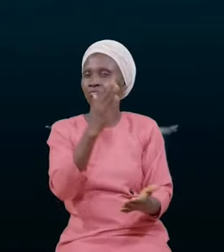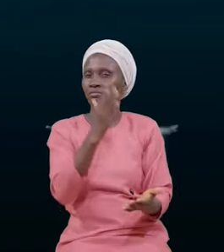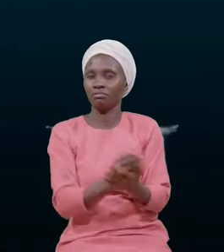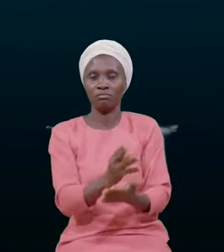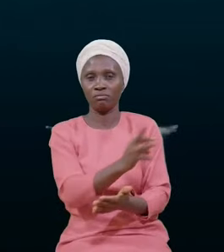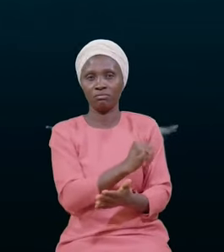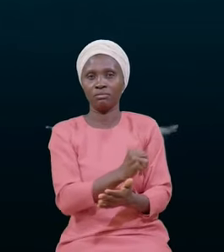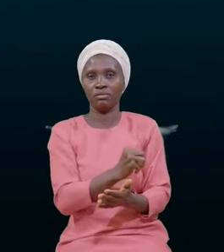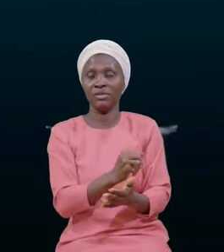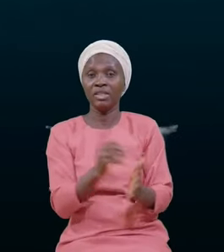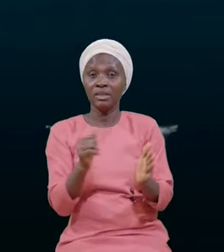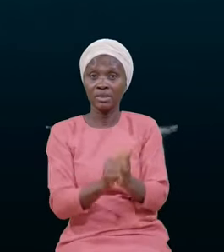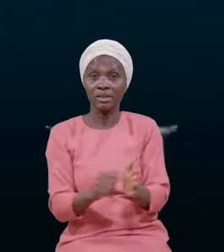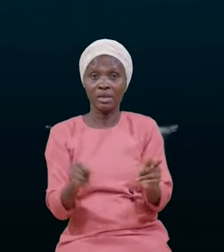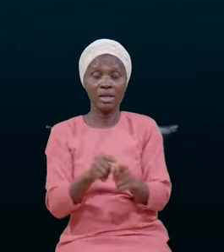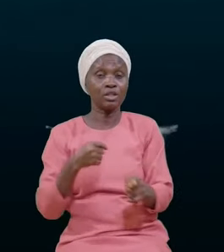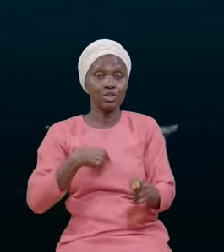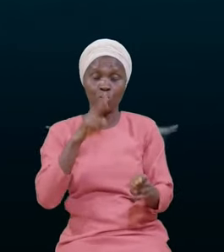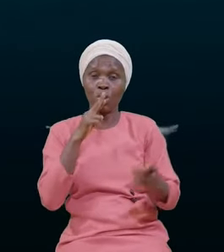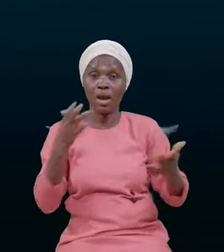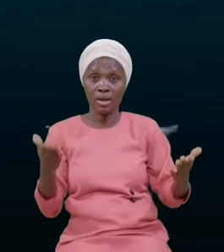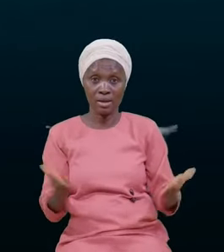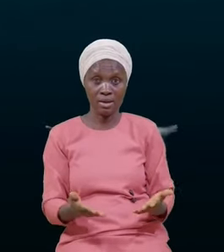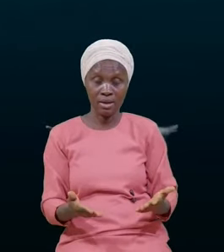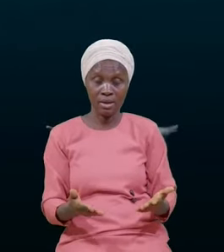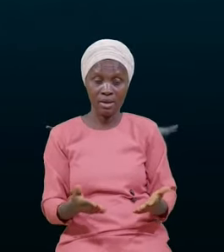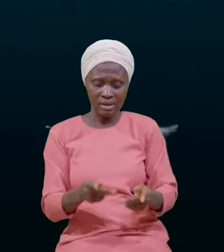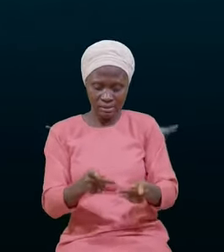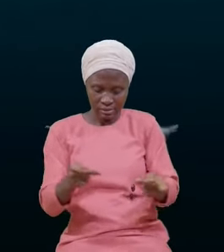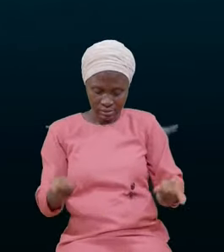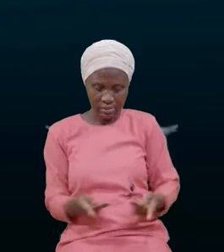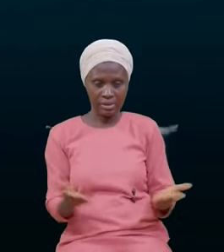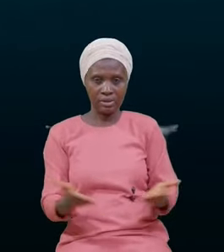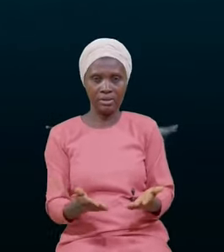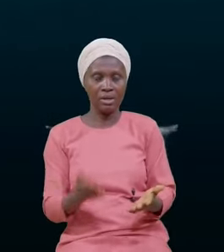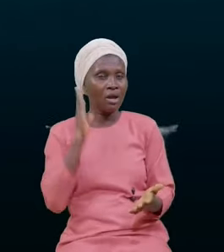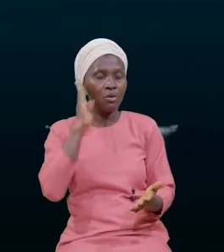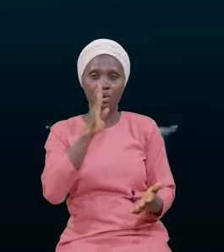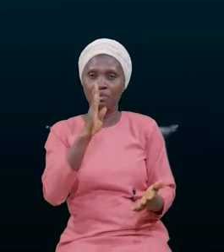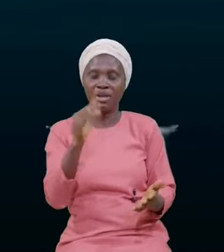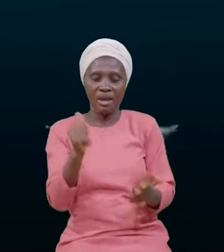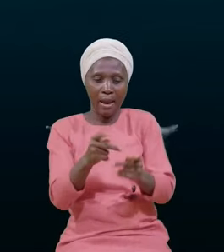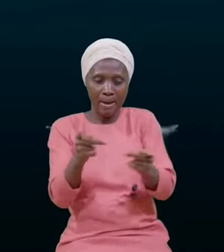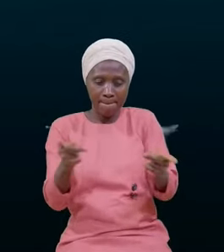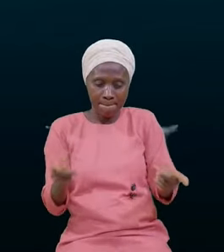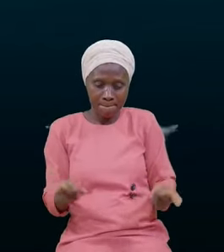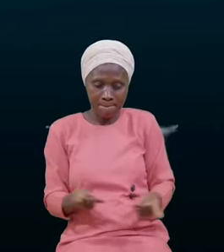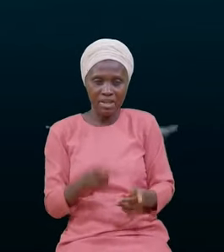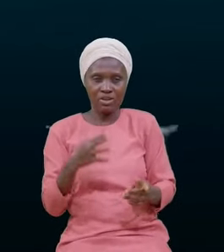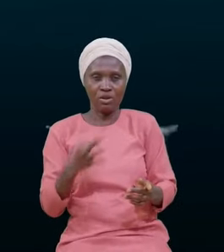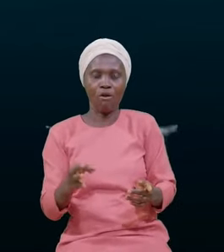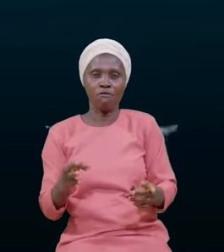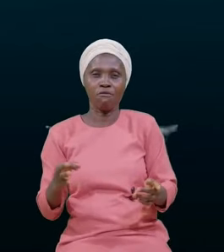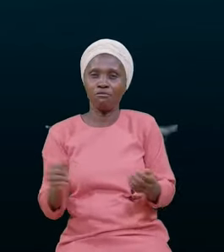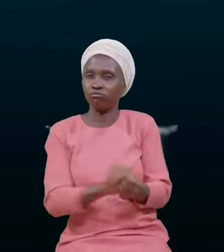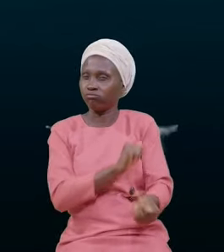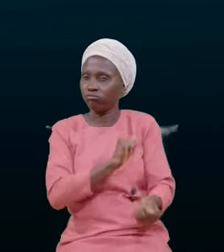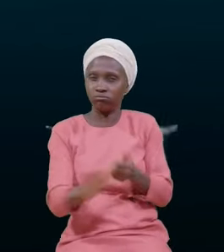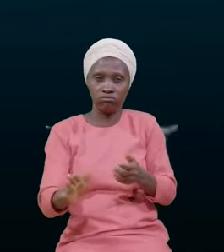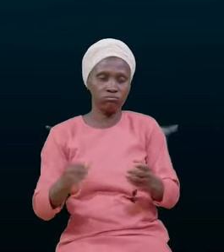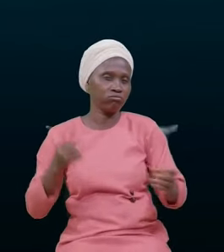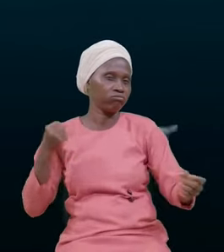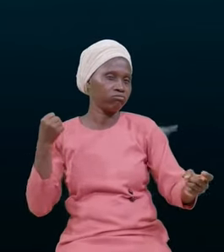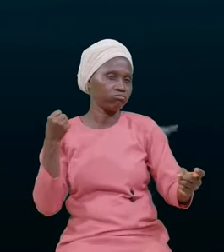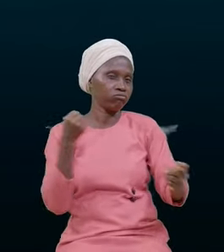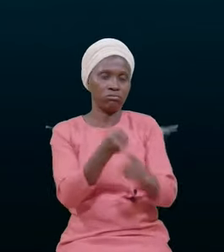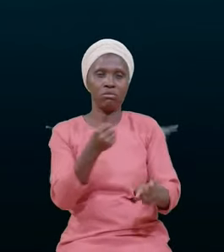here is going to be a place of accident to every satanic operation is going to be